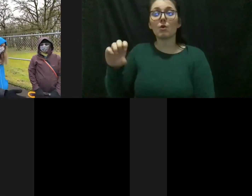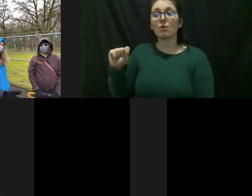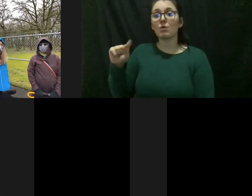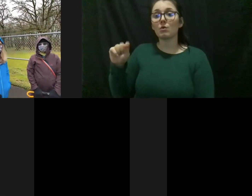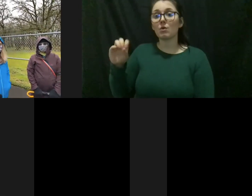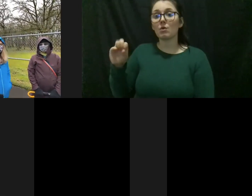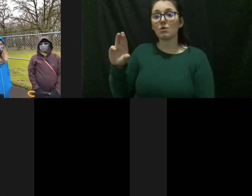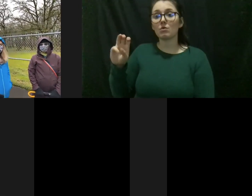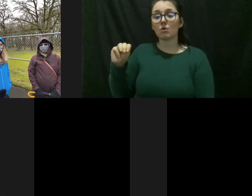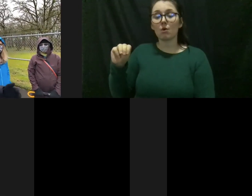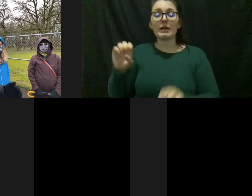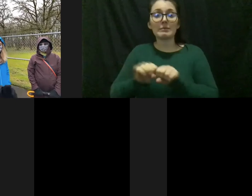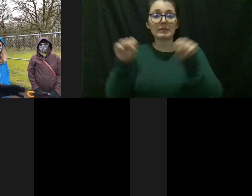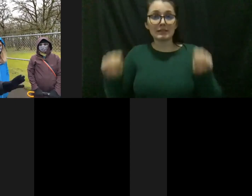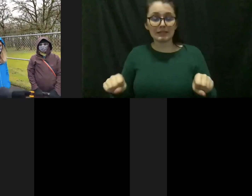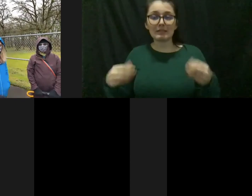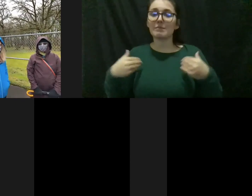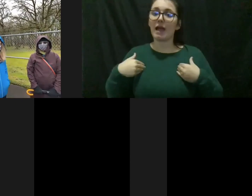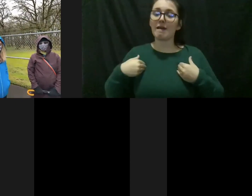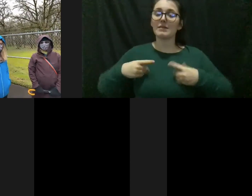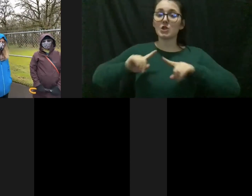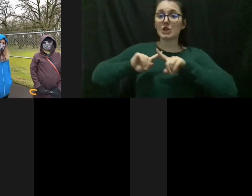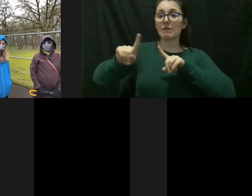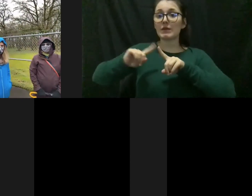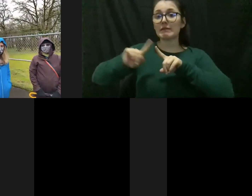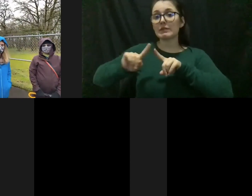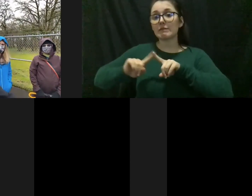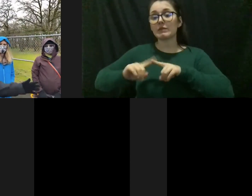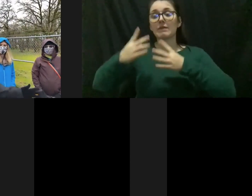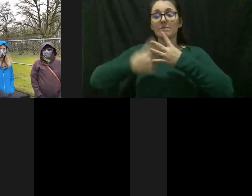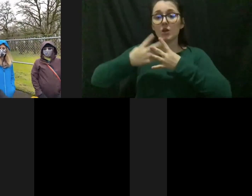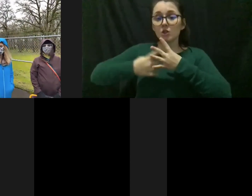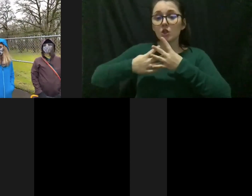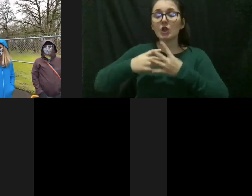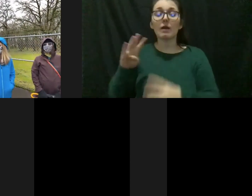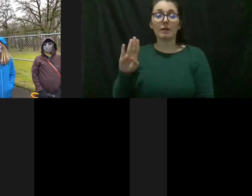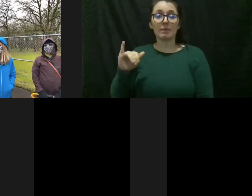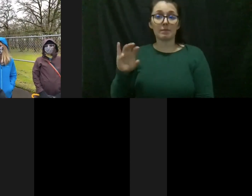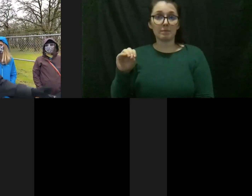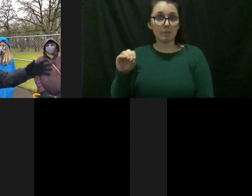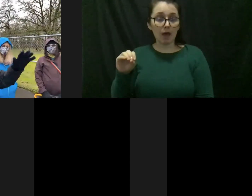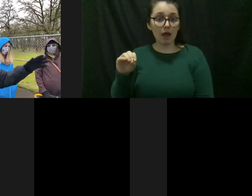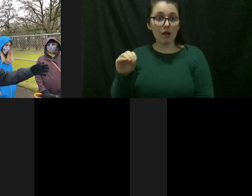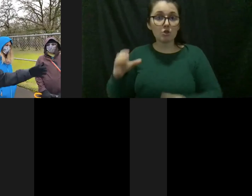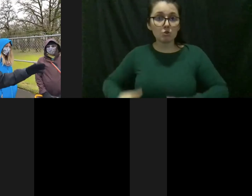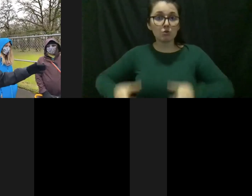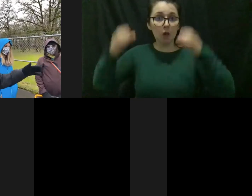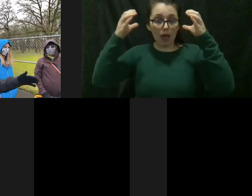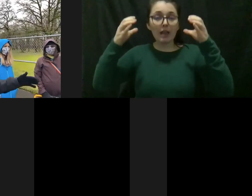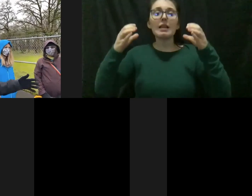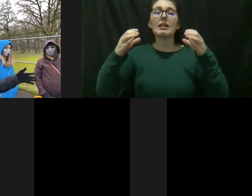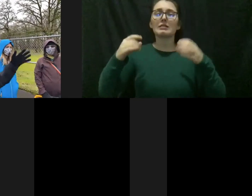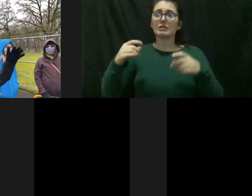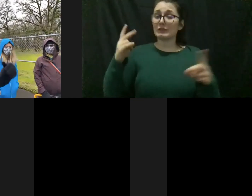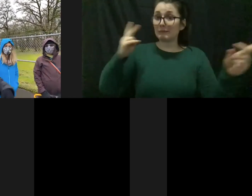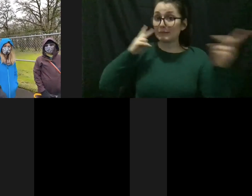River and then put it through their drinking water system, like to clean it for drinking water. In Springfield. Wow. Downriver Oh, from us.